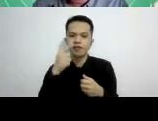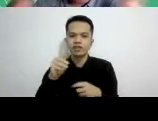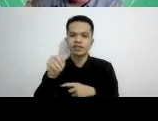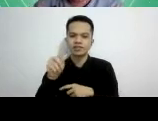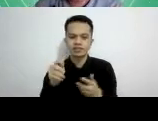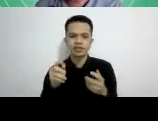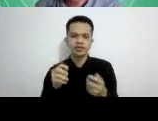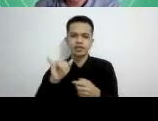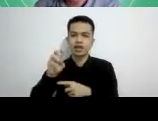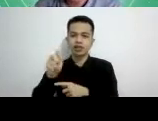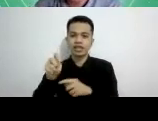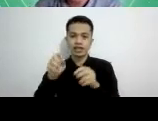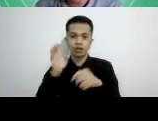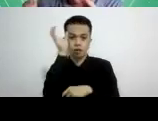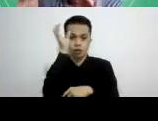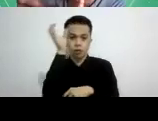the IoT concept